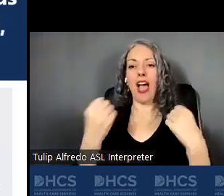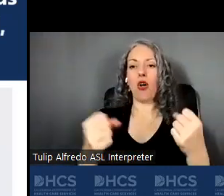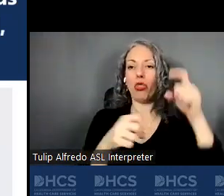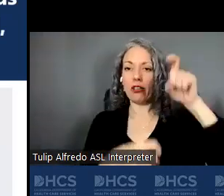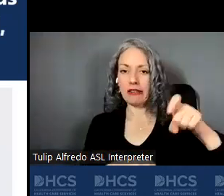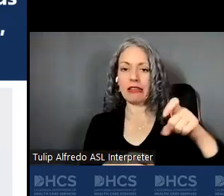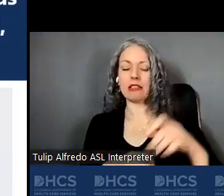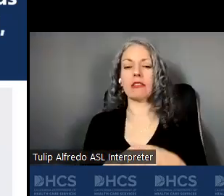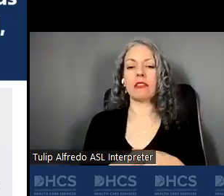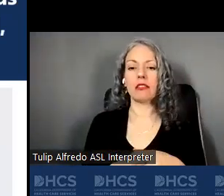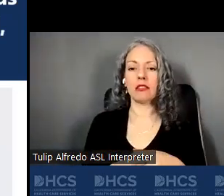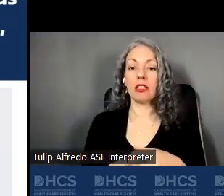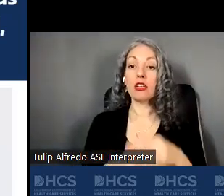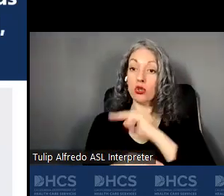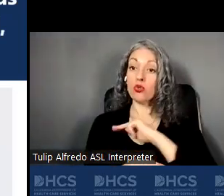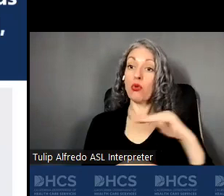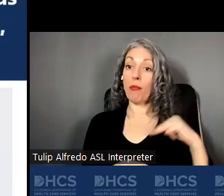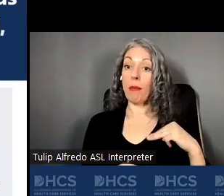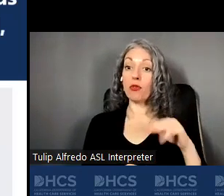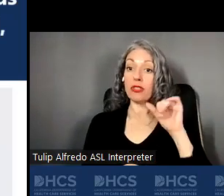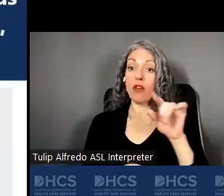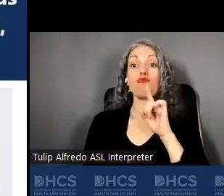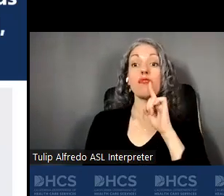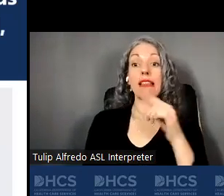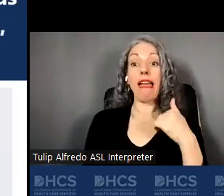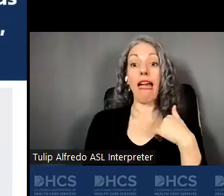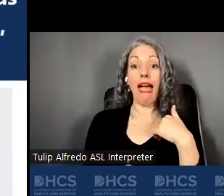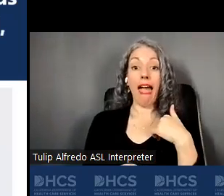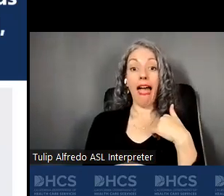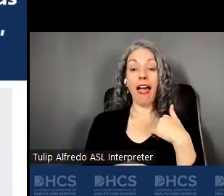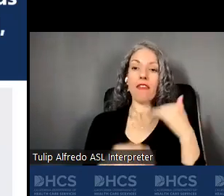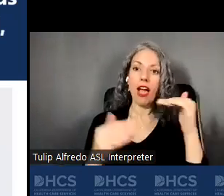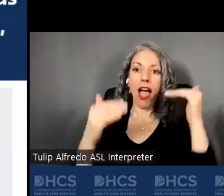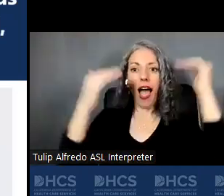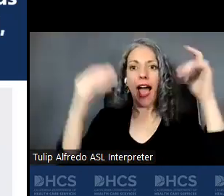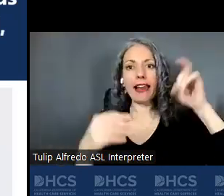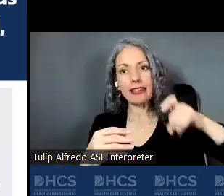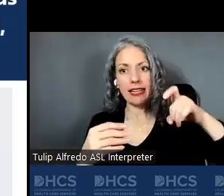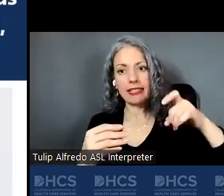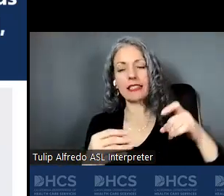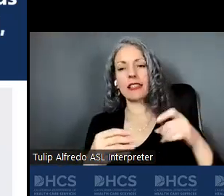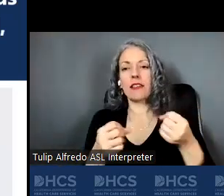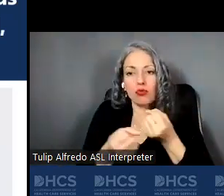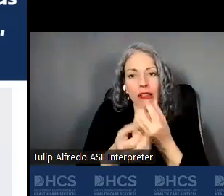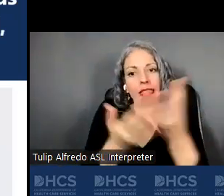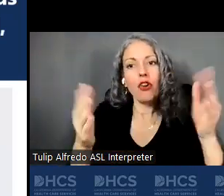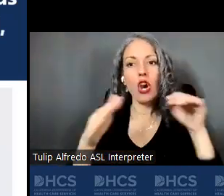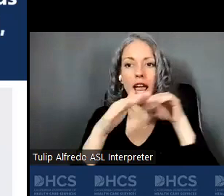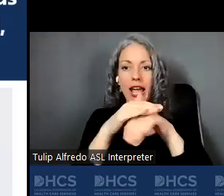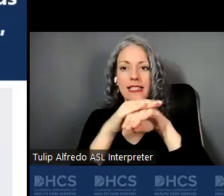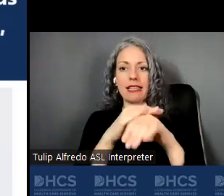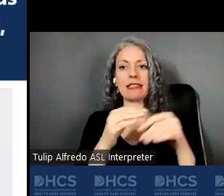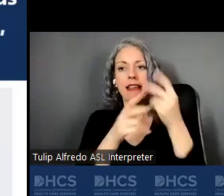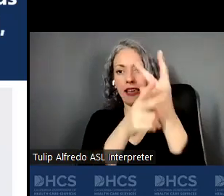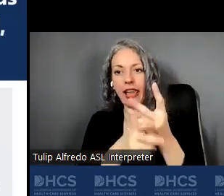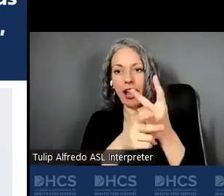consider members that really have high needs that must engage with multiple delivery systems to access care,